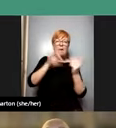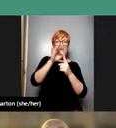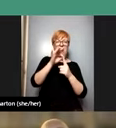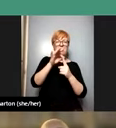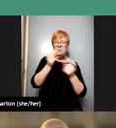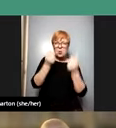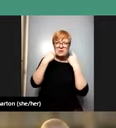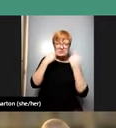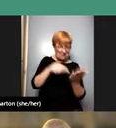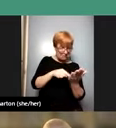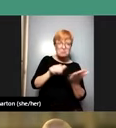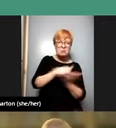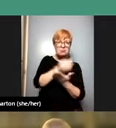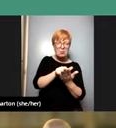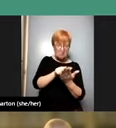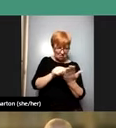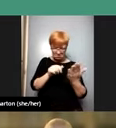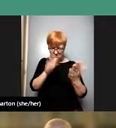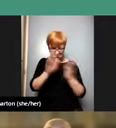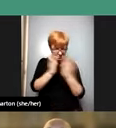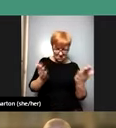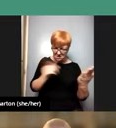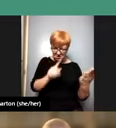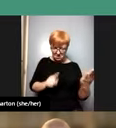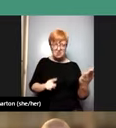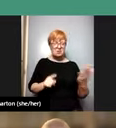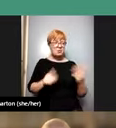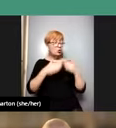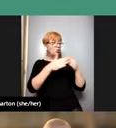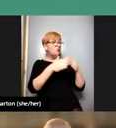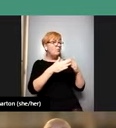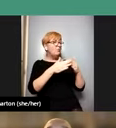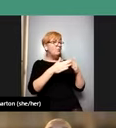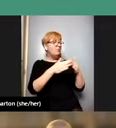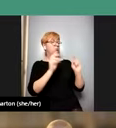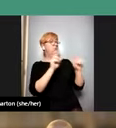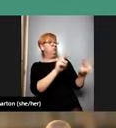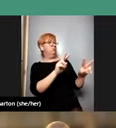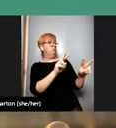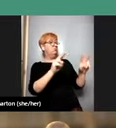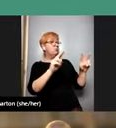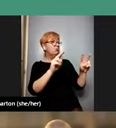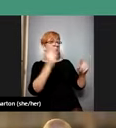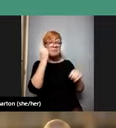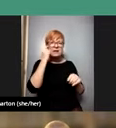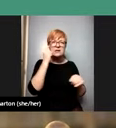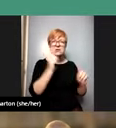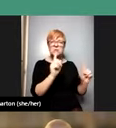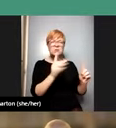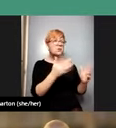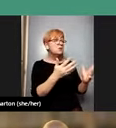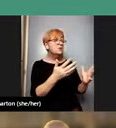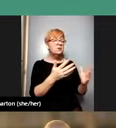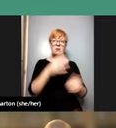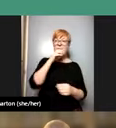so too the ship's true scope overwhelms the eye. The men on the boat can see the crowd